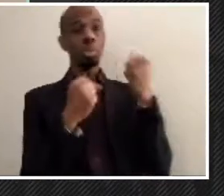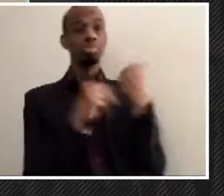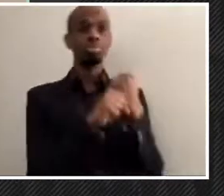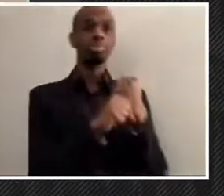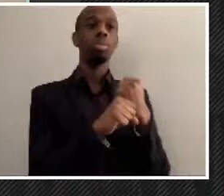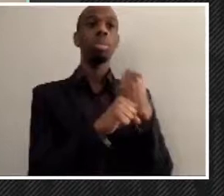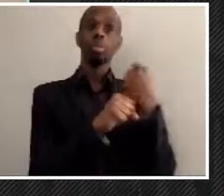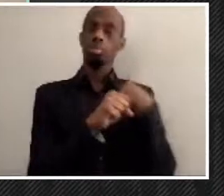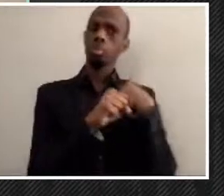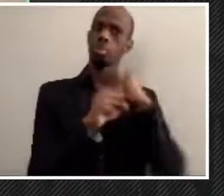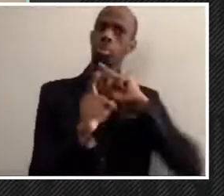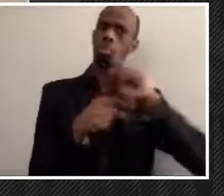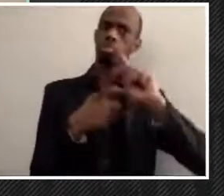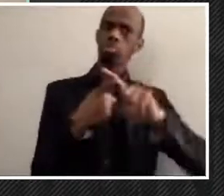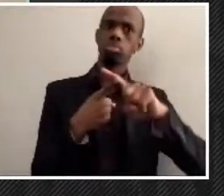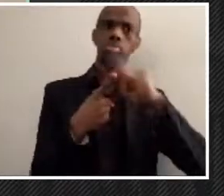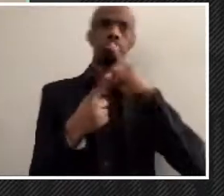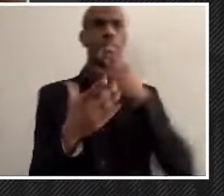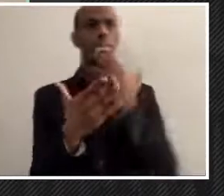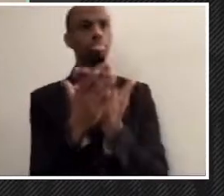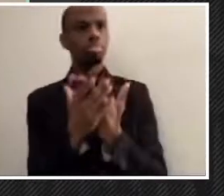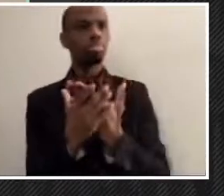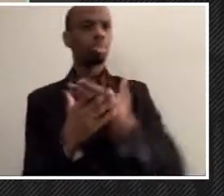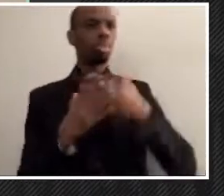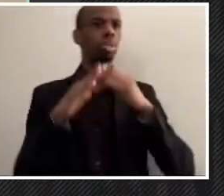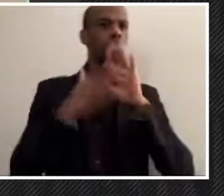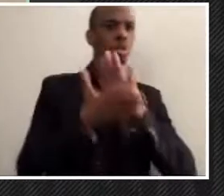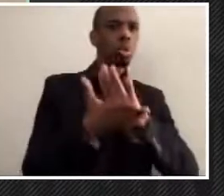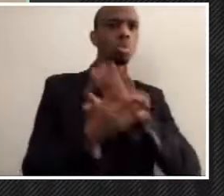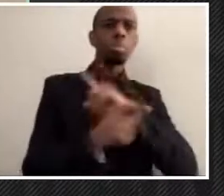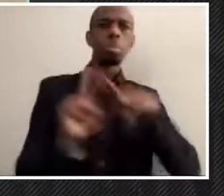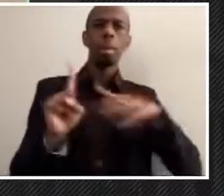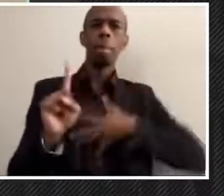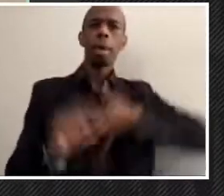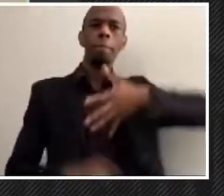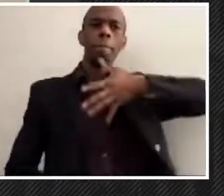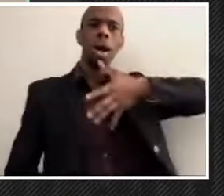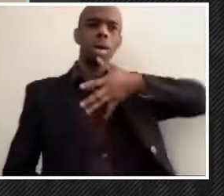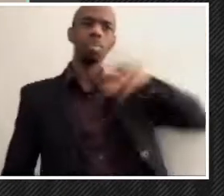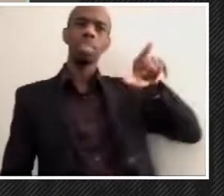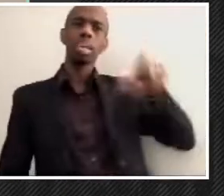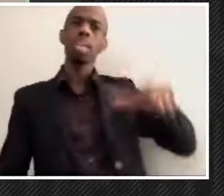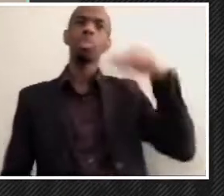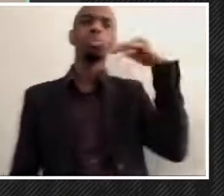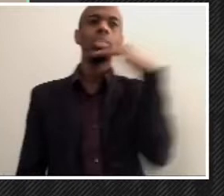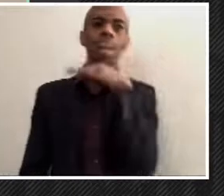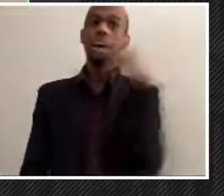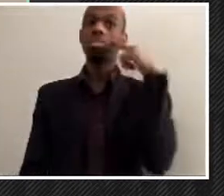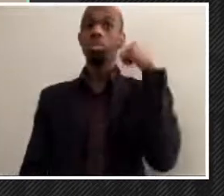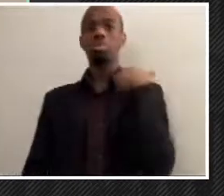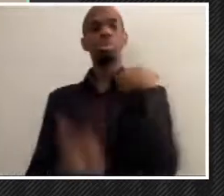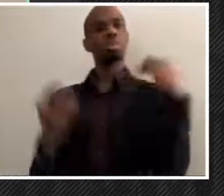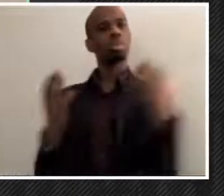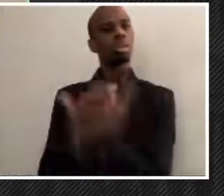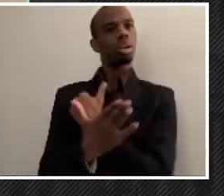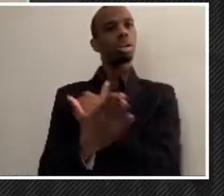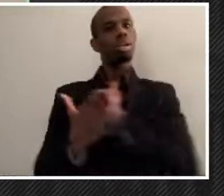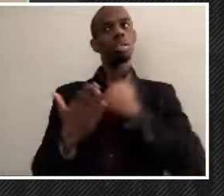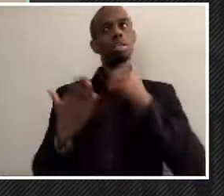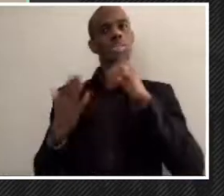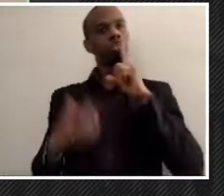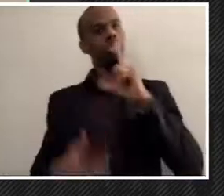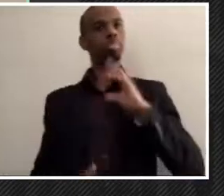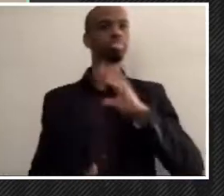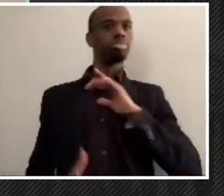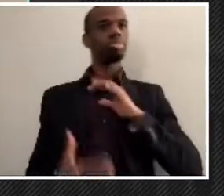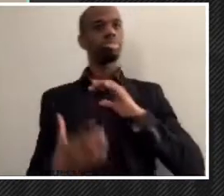to lie to get me to places in order for me to be able to. That should not be the reality in this country. It should not be the reality that my zip code